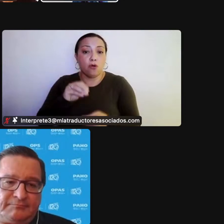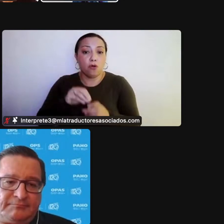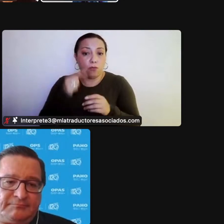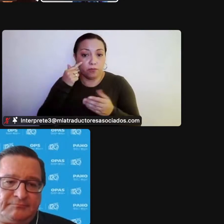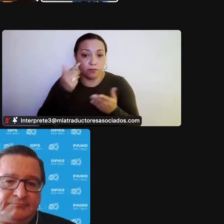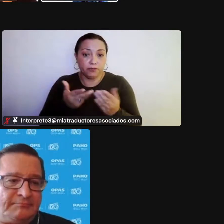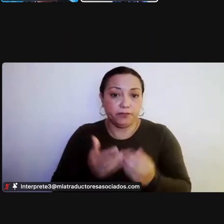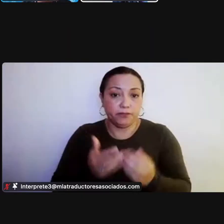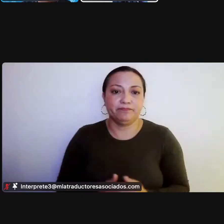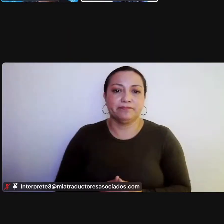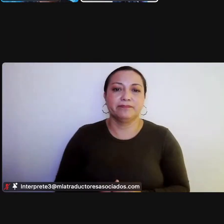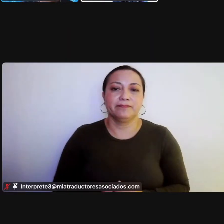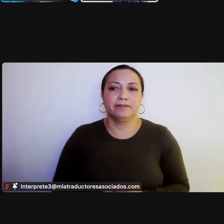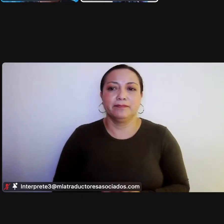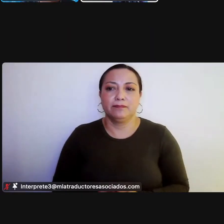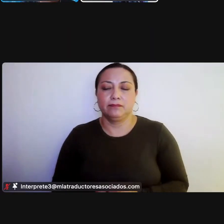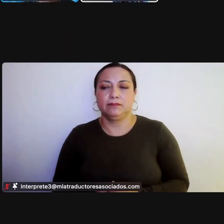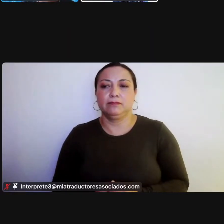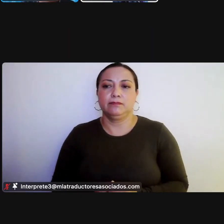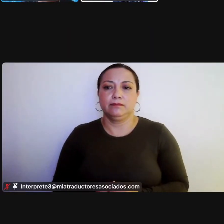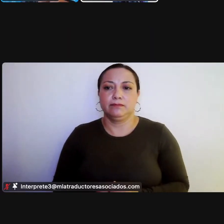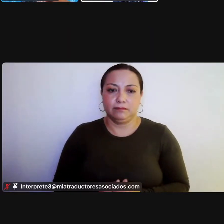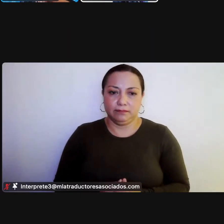closing remarks?